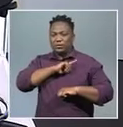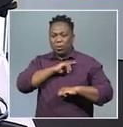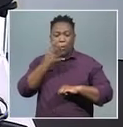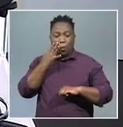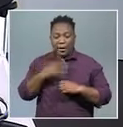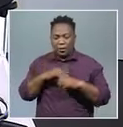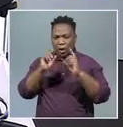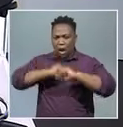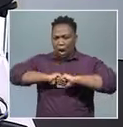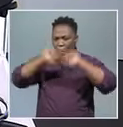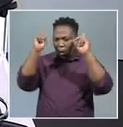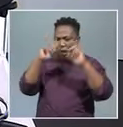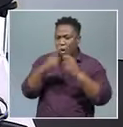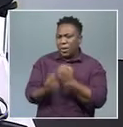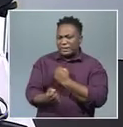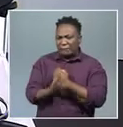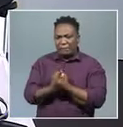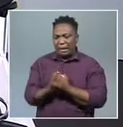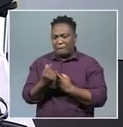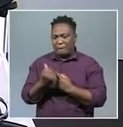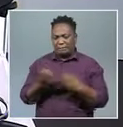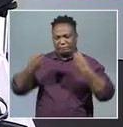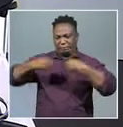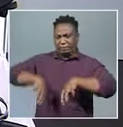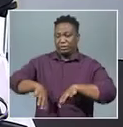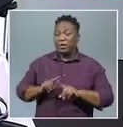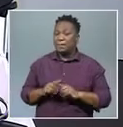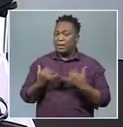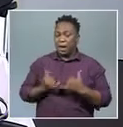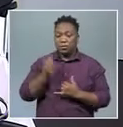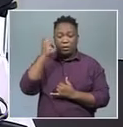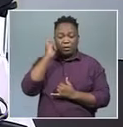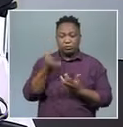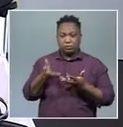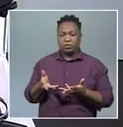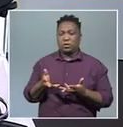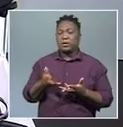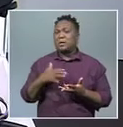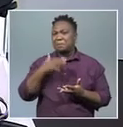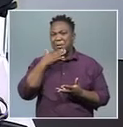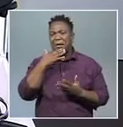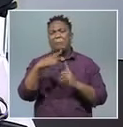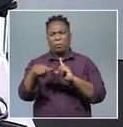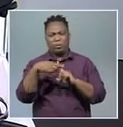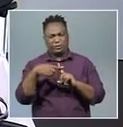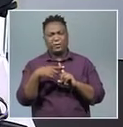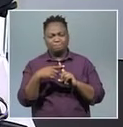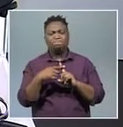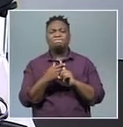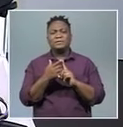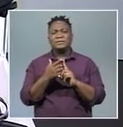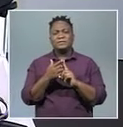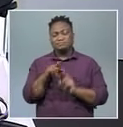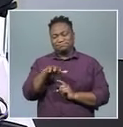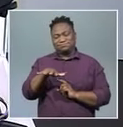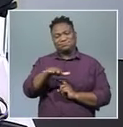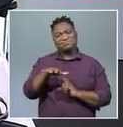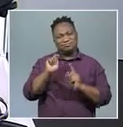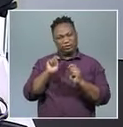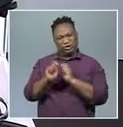it's mm-hmm. very, one is very dismayed. But on the other hand, to hear this sort of thing, there are clear signs that change is coming, and let's hope